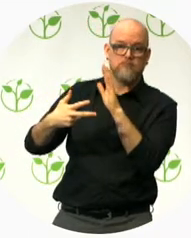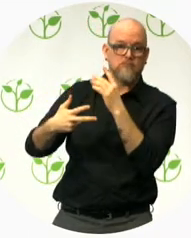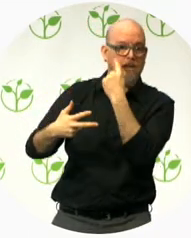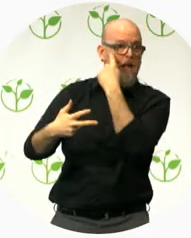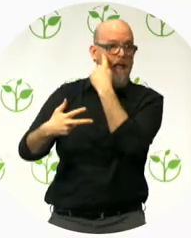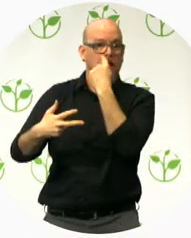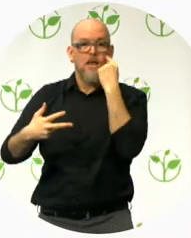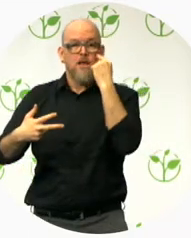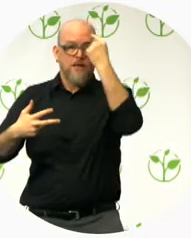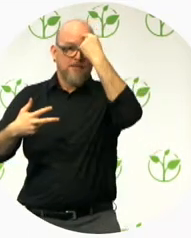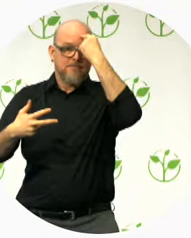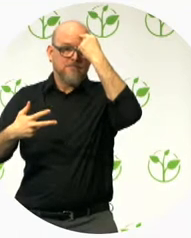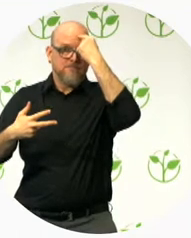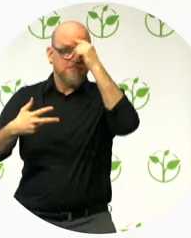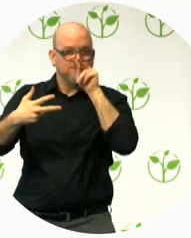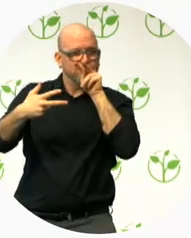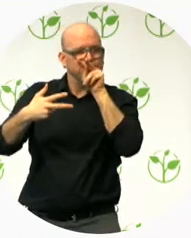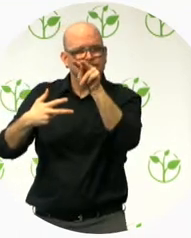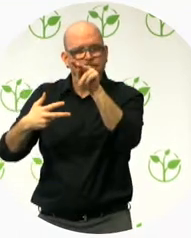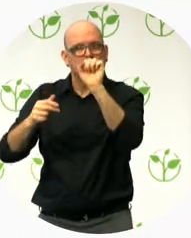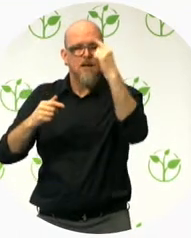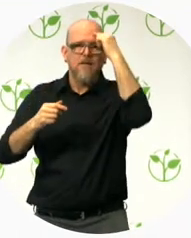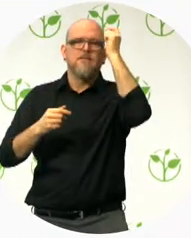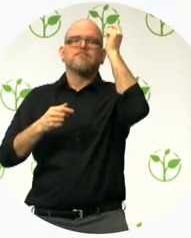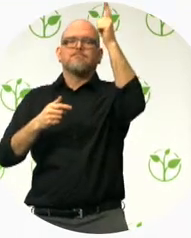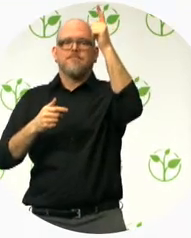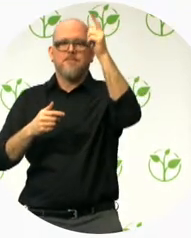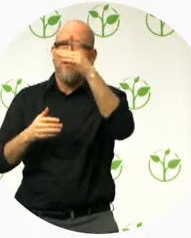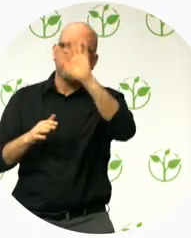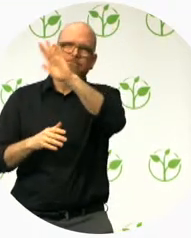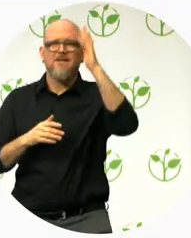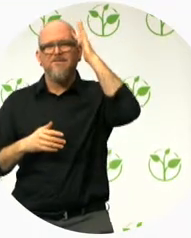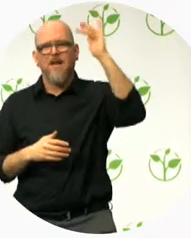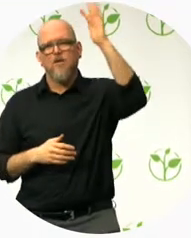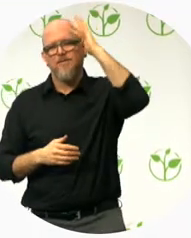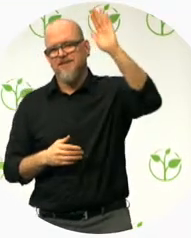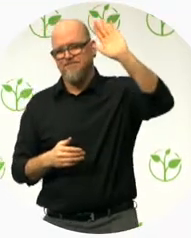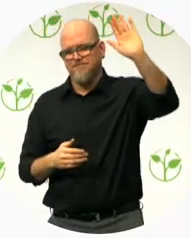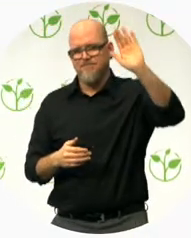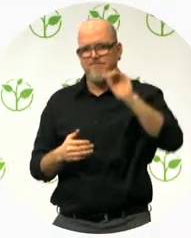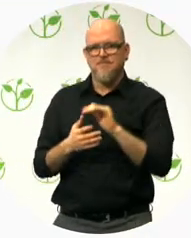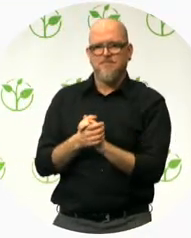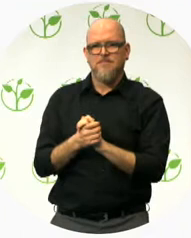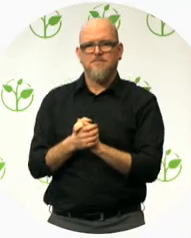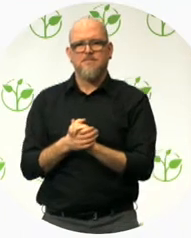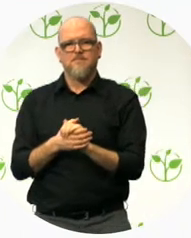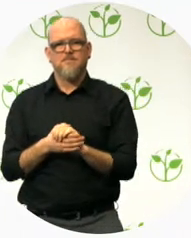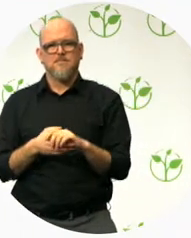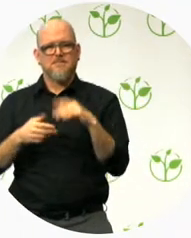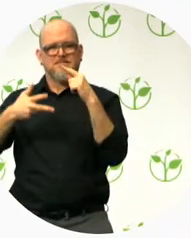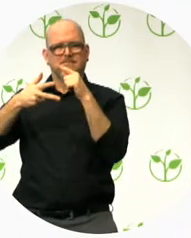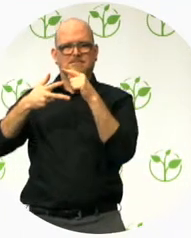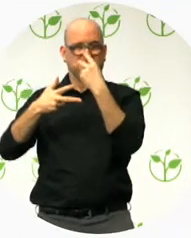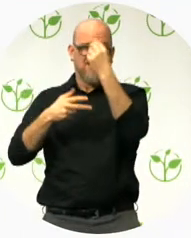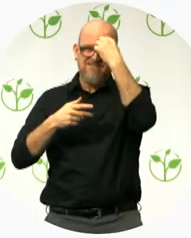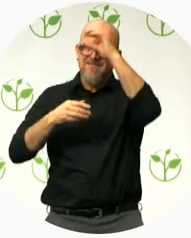Oriental philosophies. But actually, these are three eyes, or the triple I, is I like